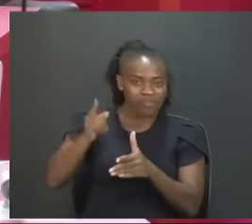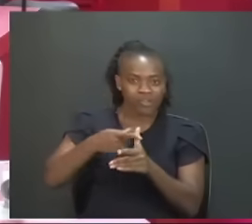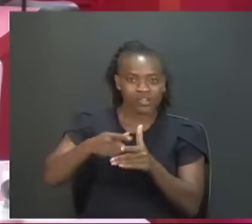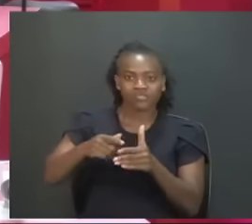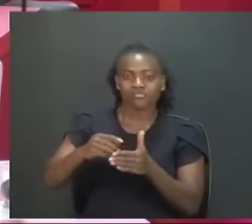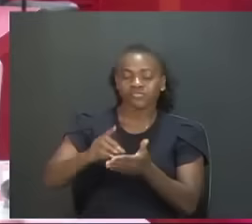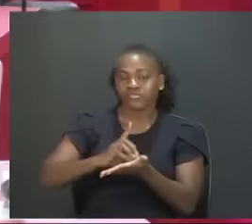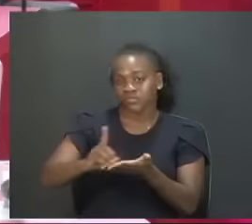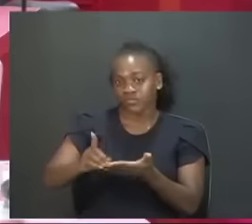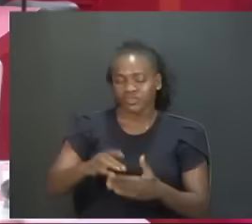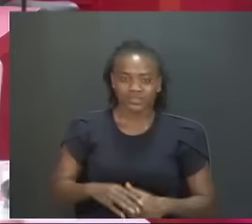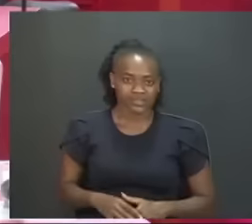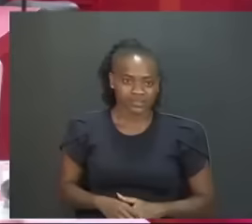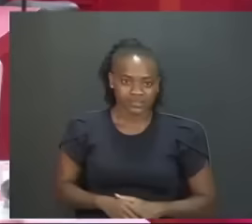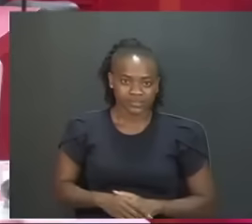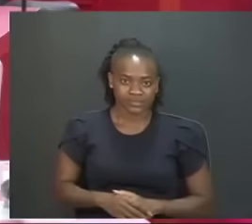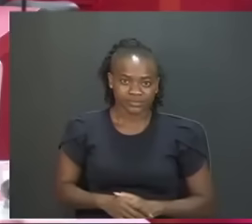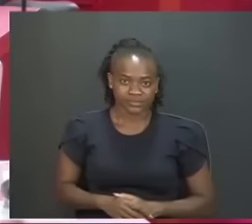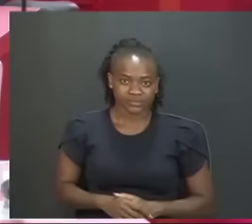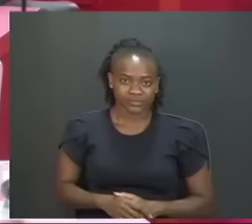A statement.